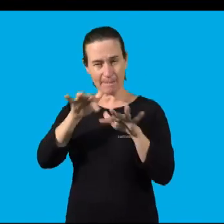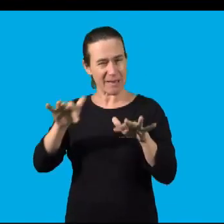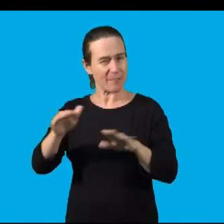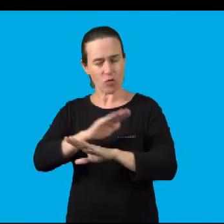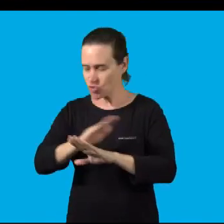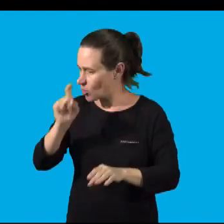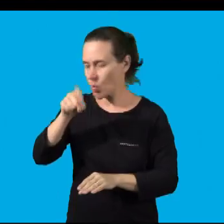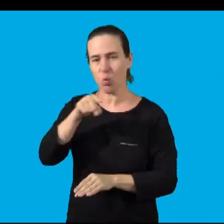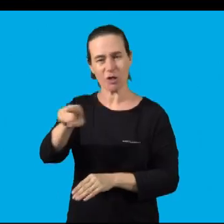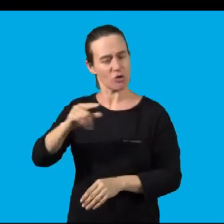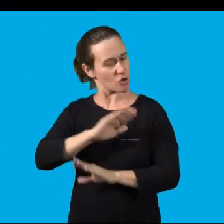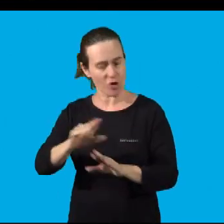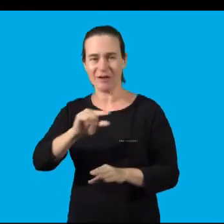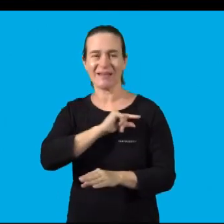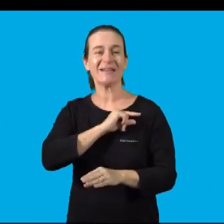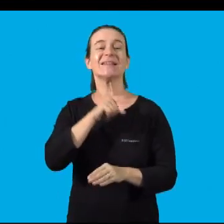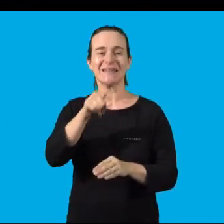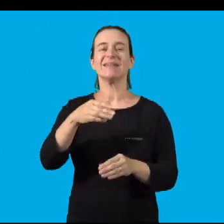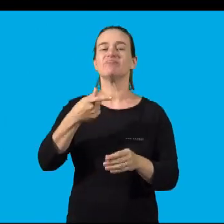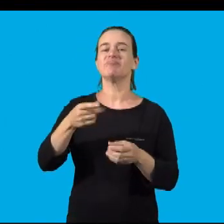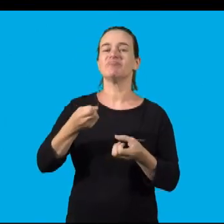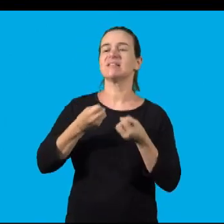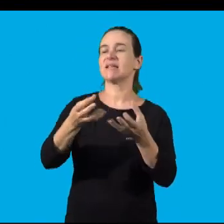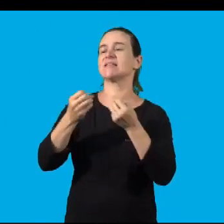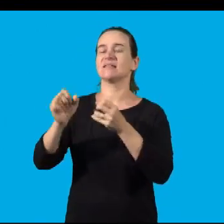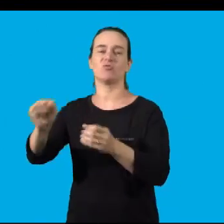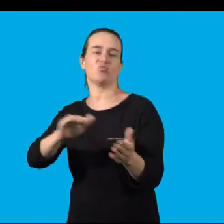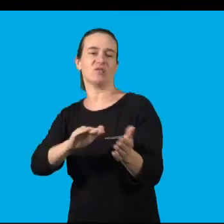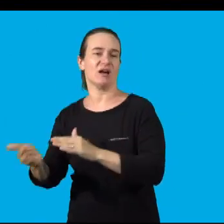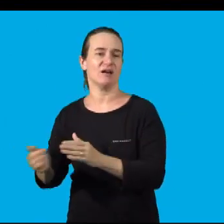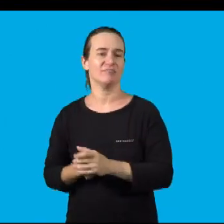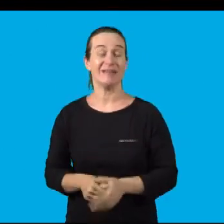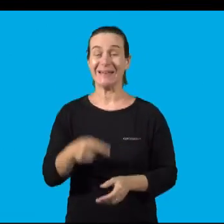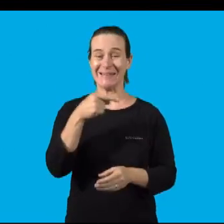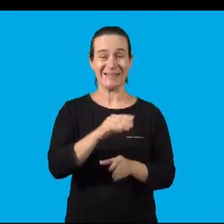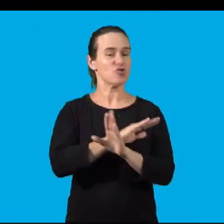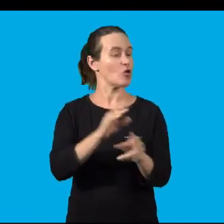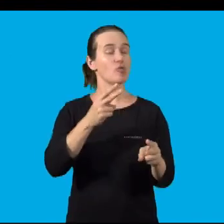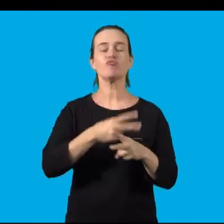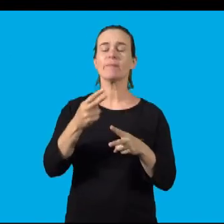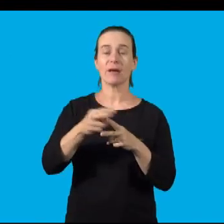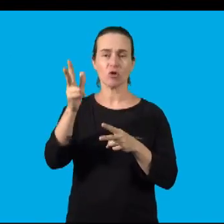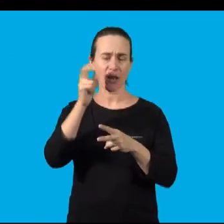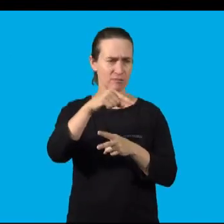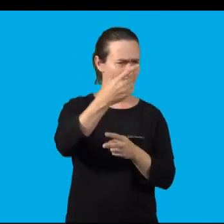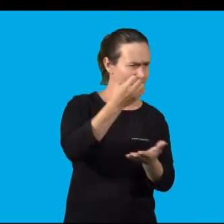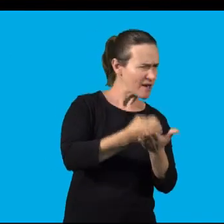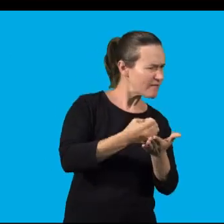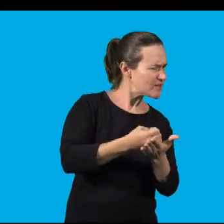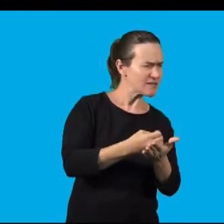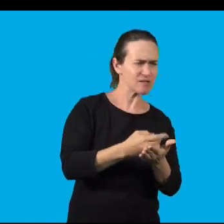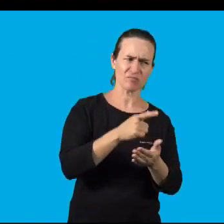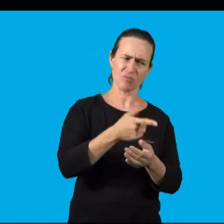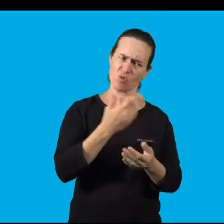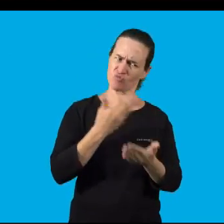without a fair trial. He is not an evidence and the explanation. He's not even prepared to listen to evidence that